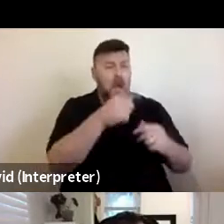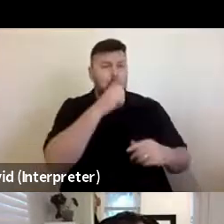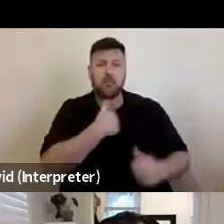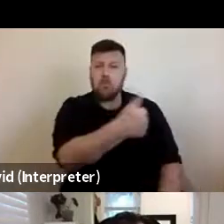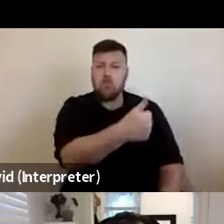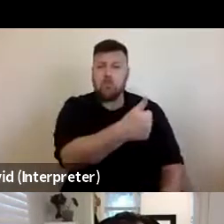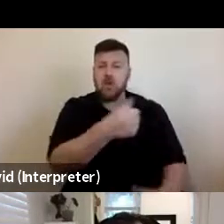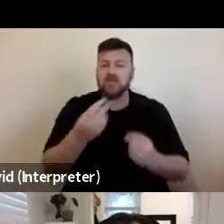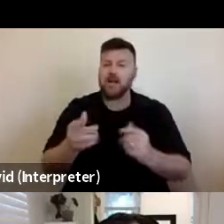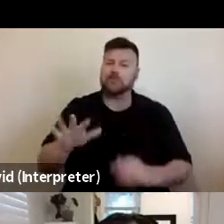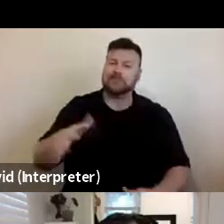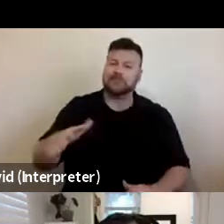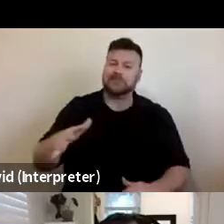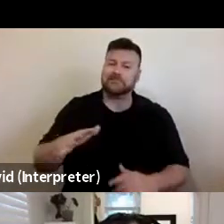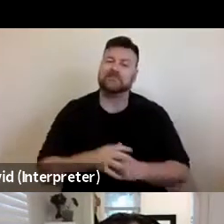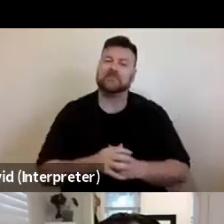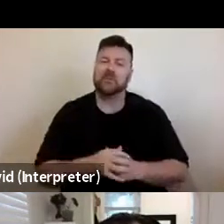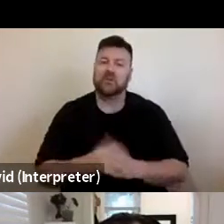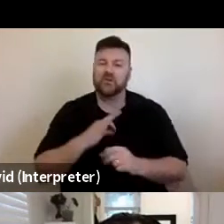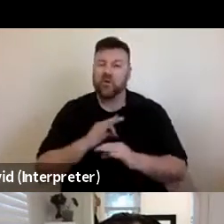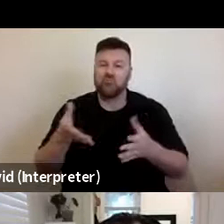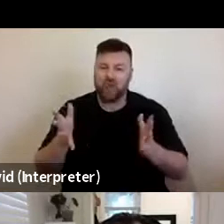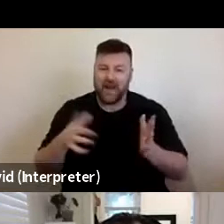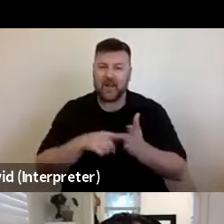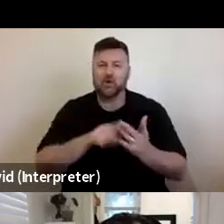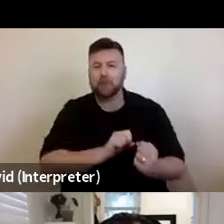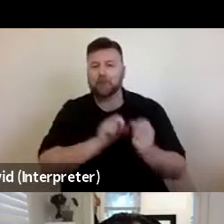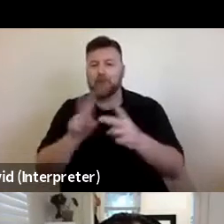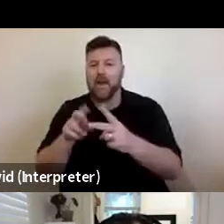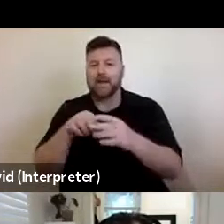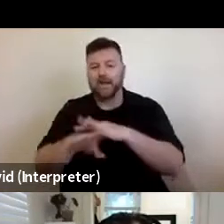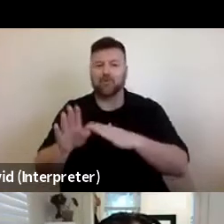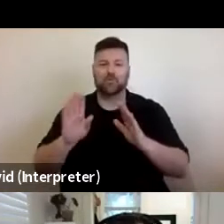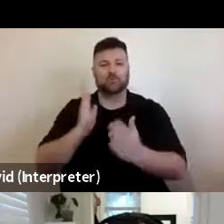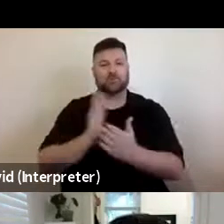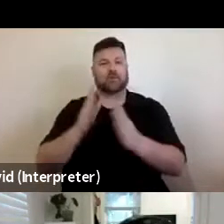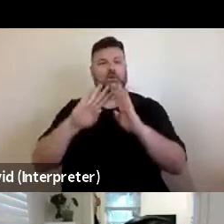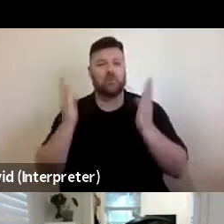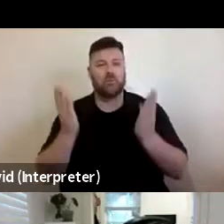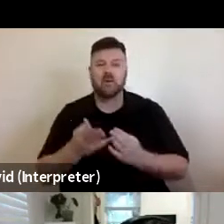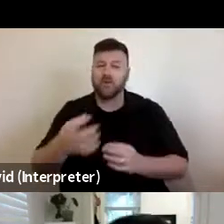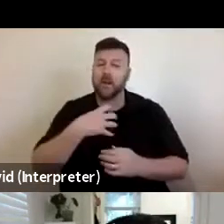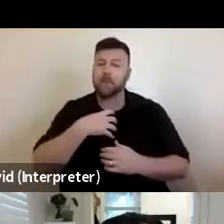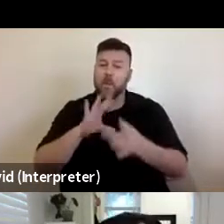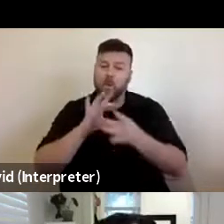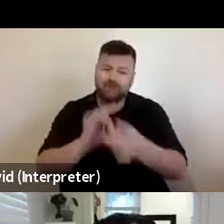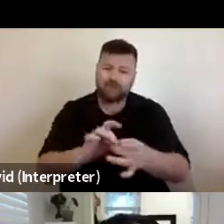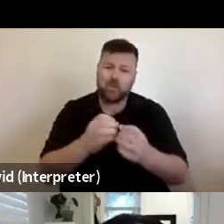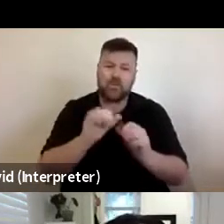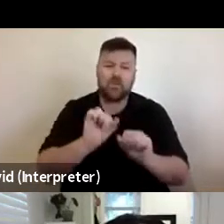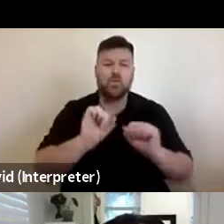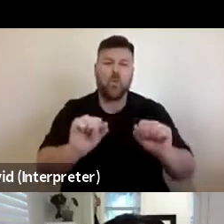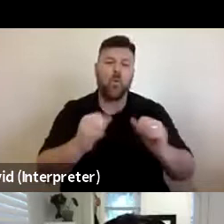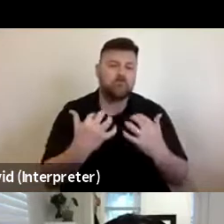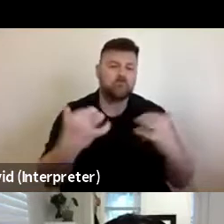aren't. I think there needs to be much more engagement with your fan bases, with your subscribers.